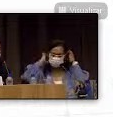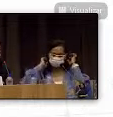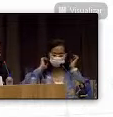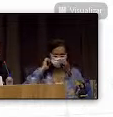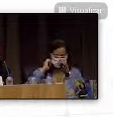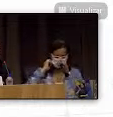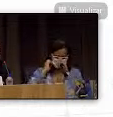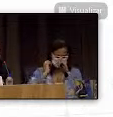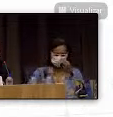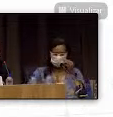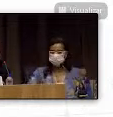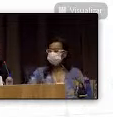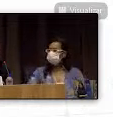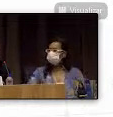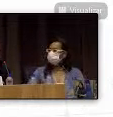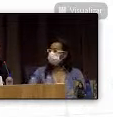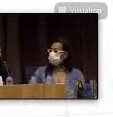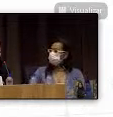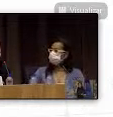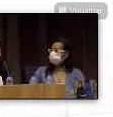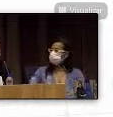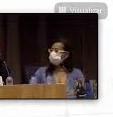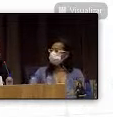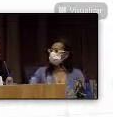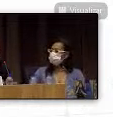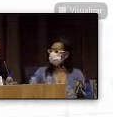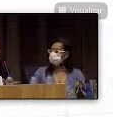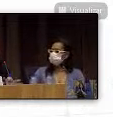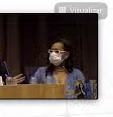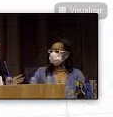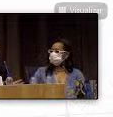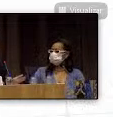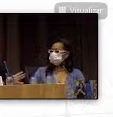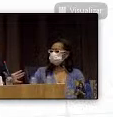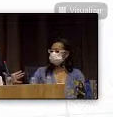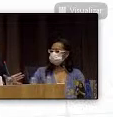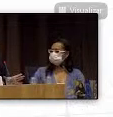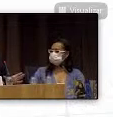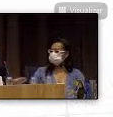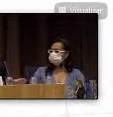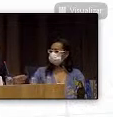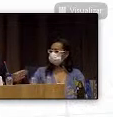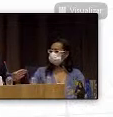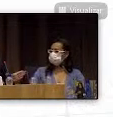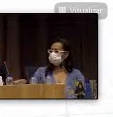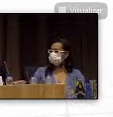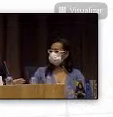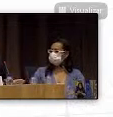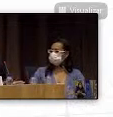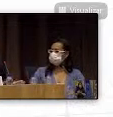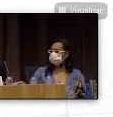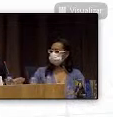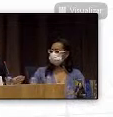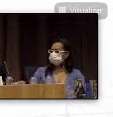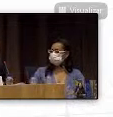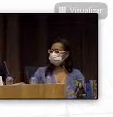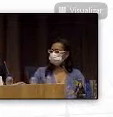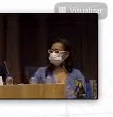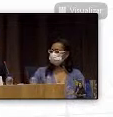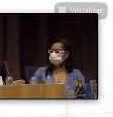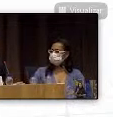for this regulation of emergencies. So thinking about the initial report, which was the great entry